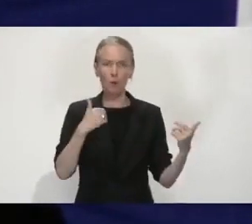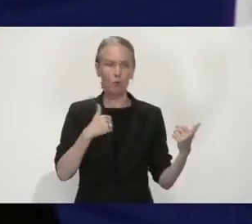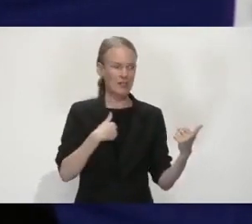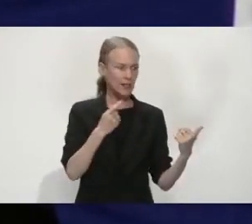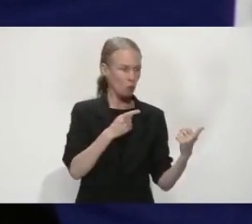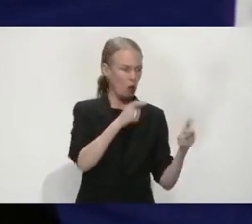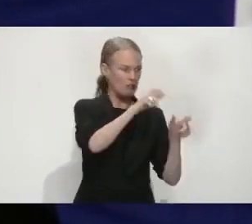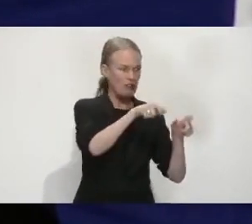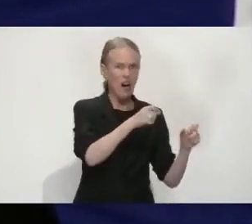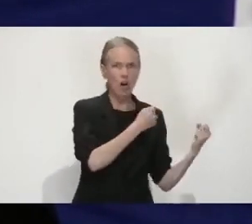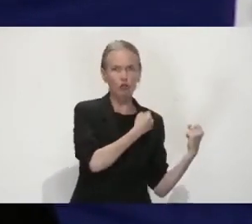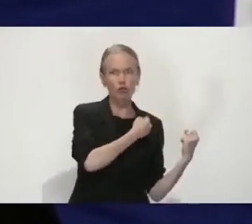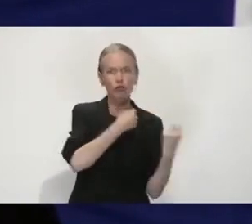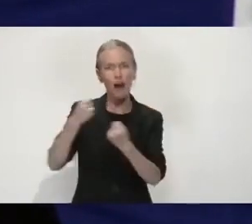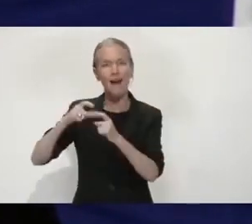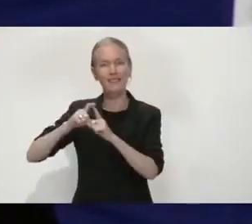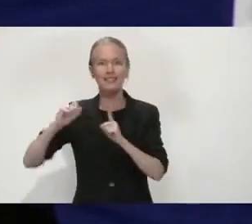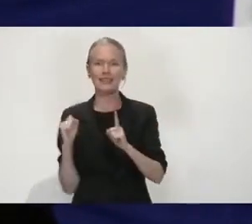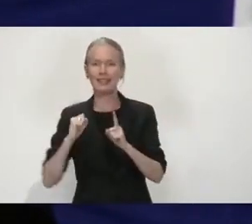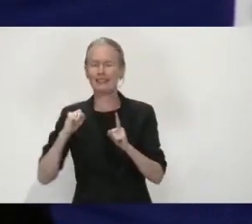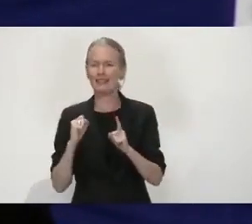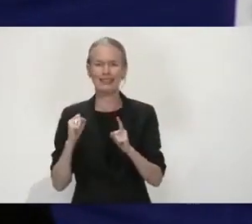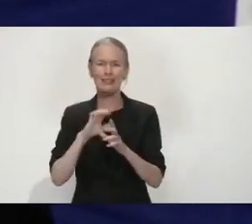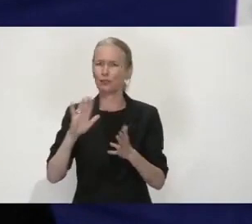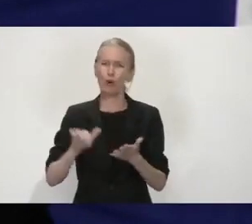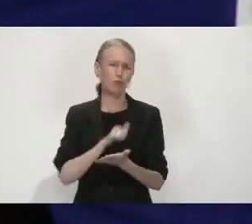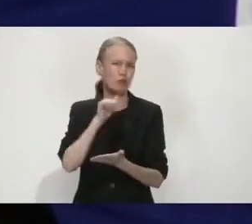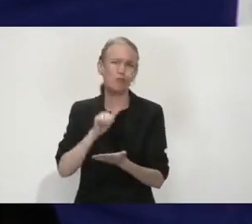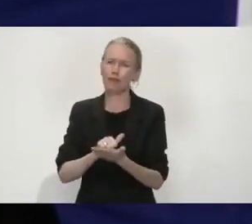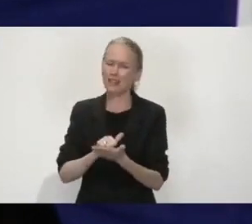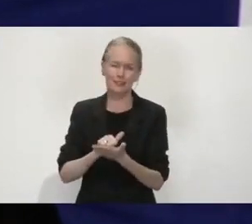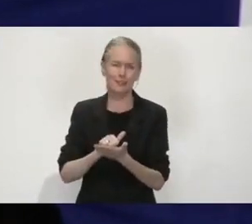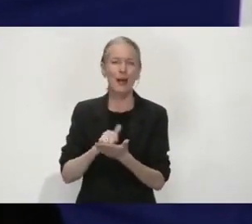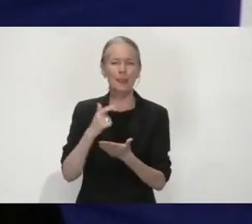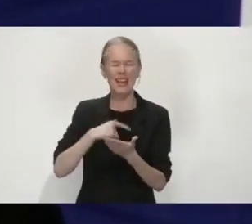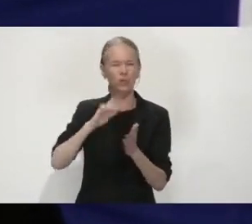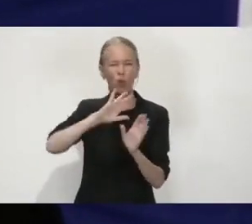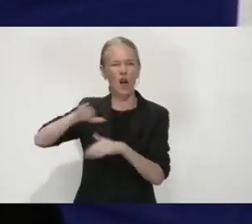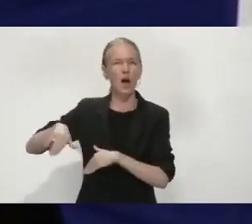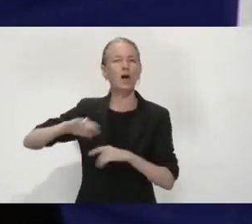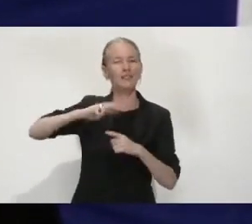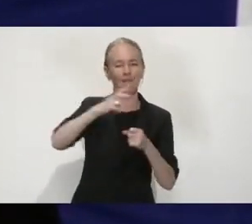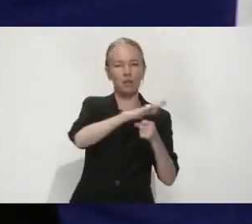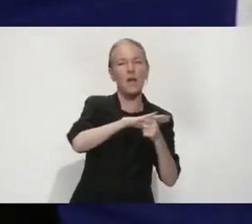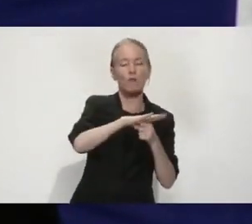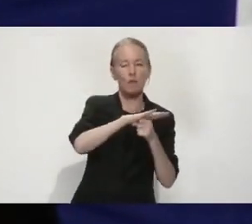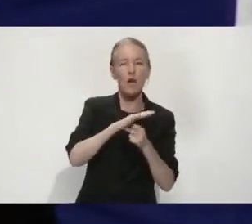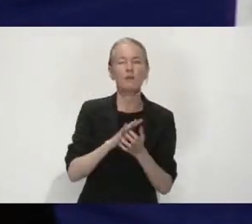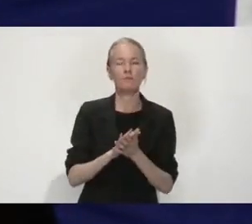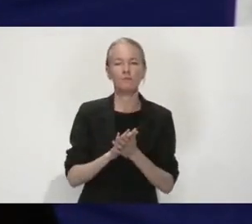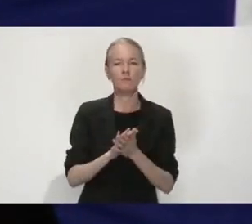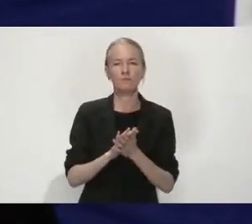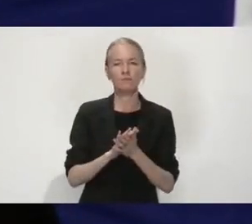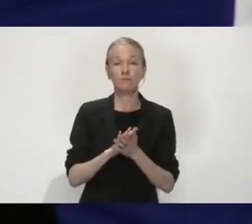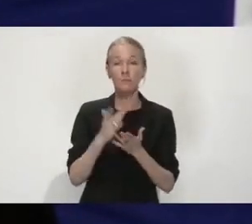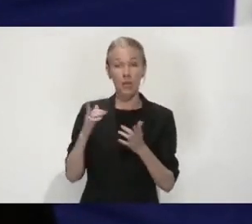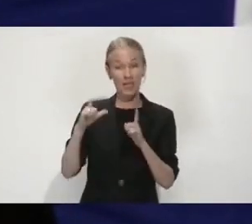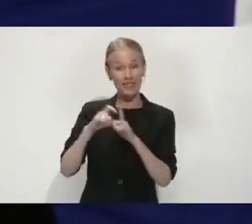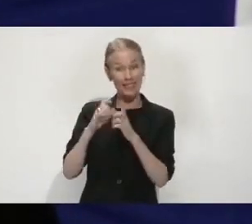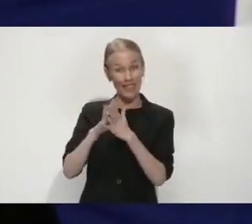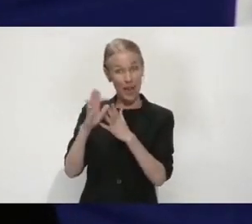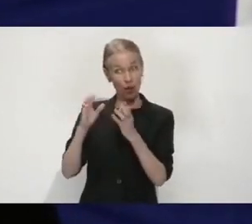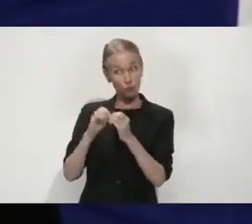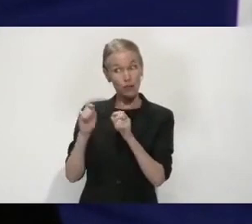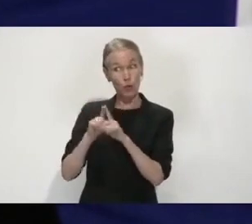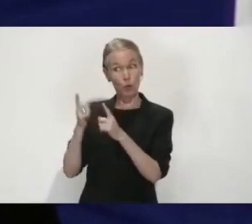tertiary care. But one of the other things that has been absolutely pressed on us by the DHBs is the high mental health